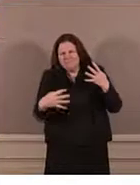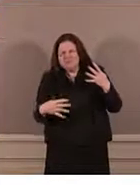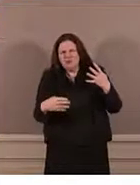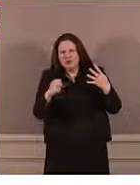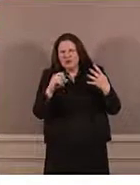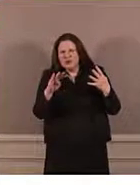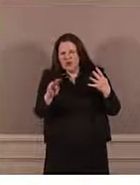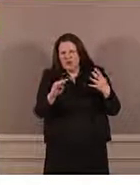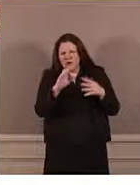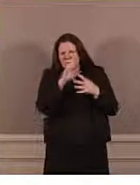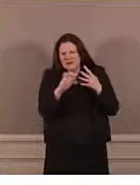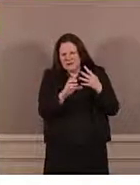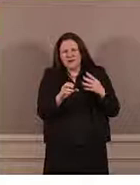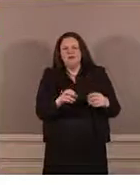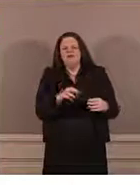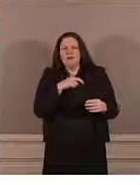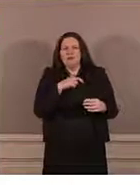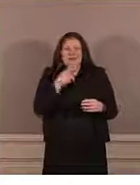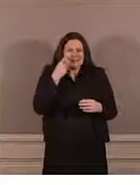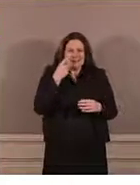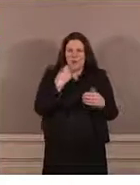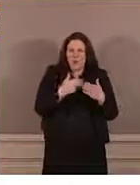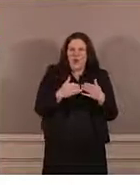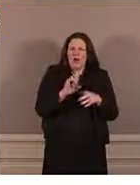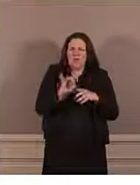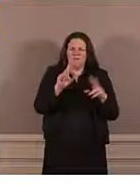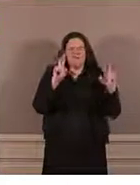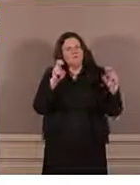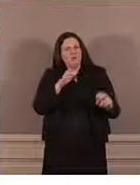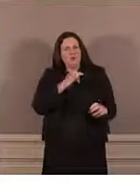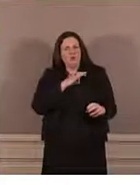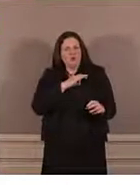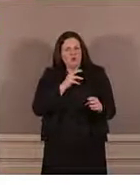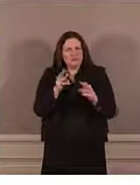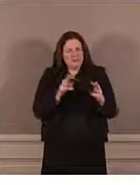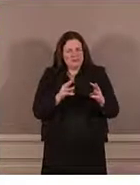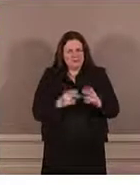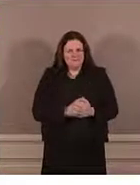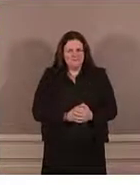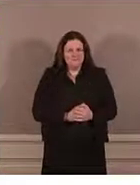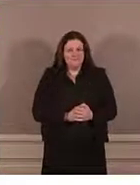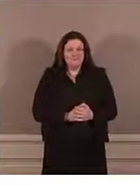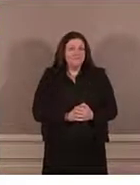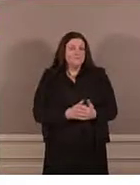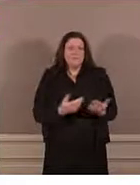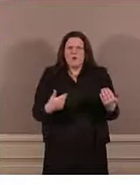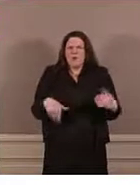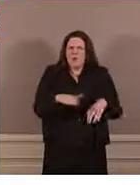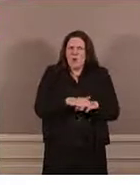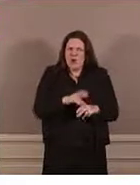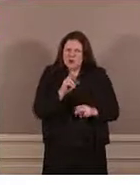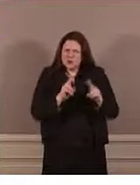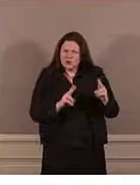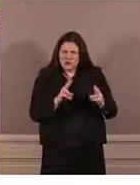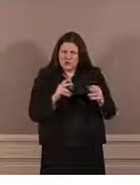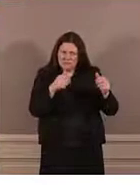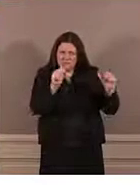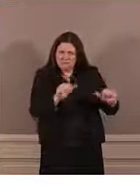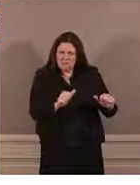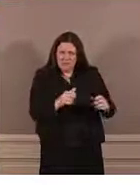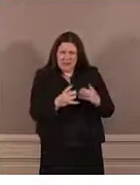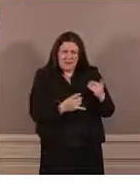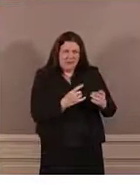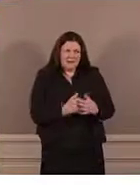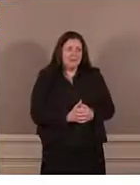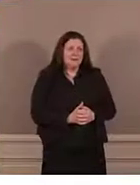happening through this lens of good practice to see, like I said, where good practice should be rolled out. We could think